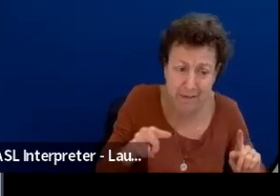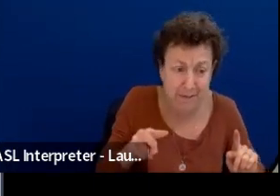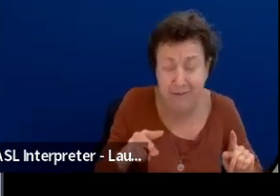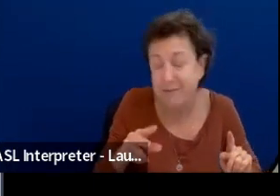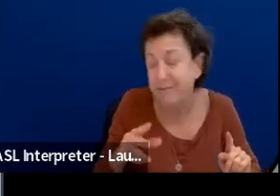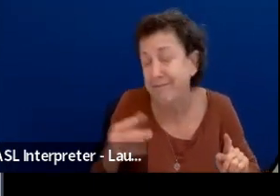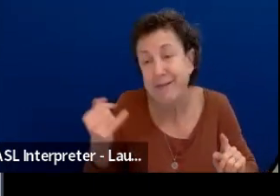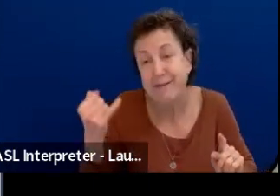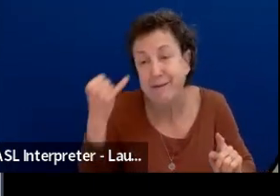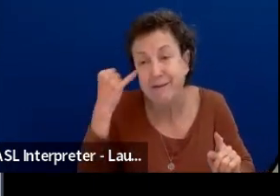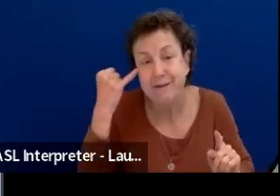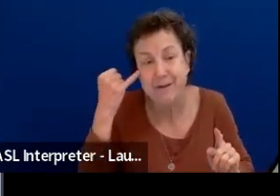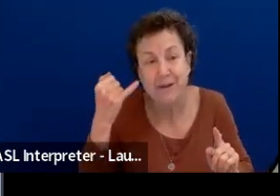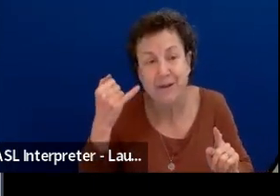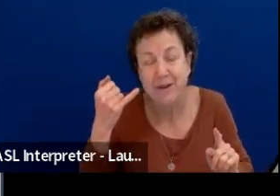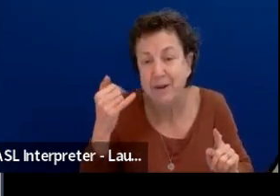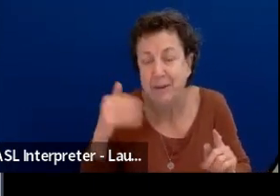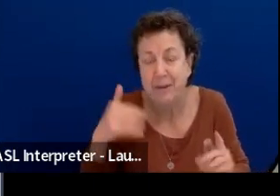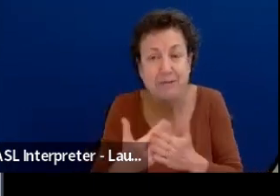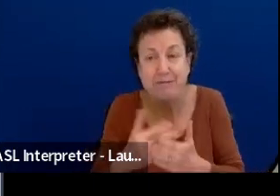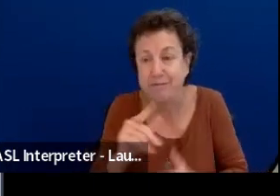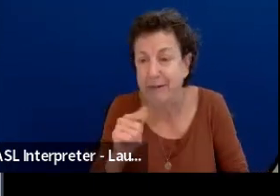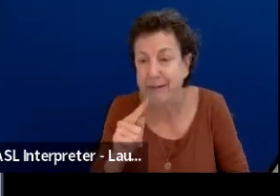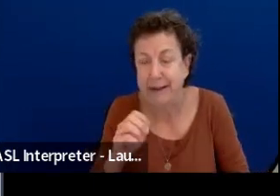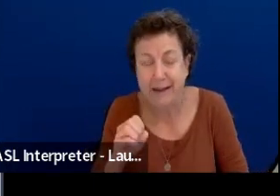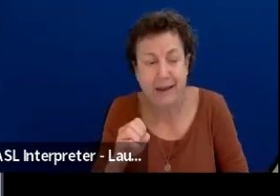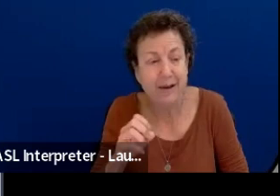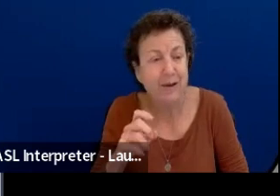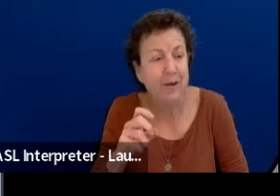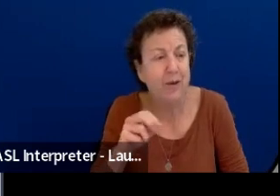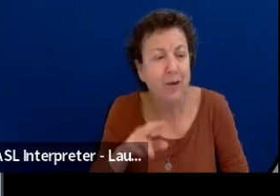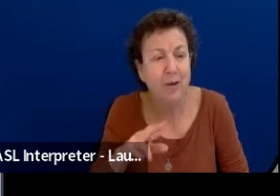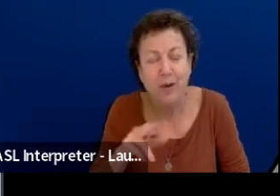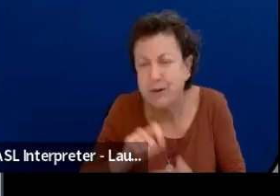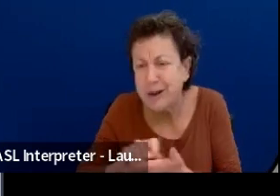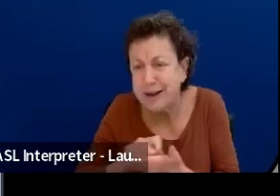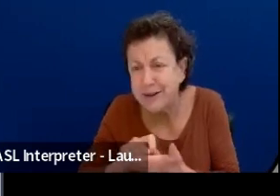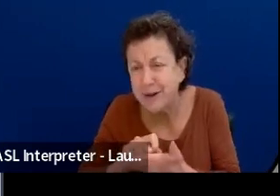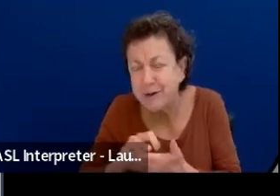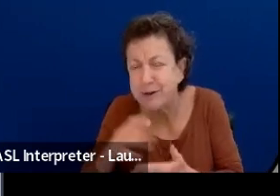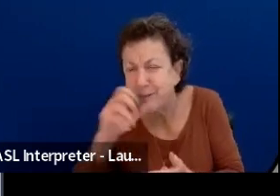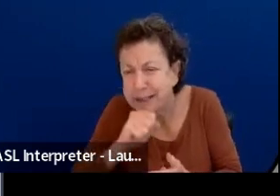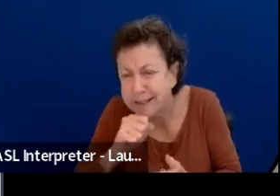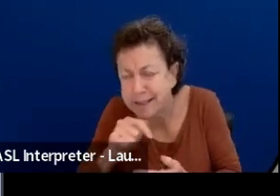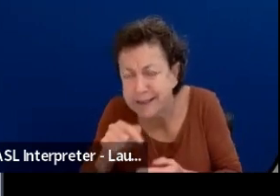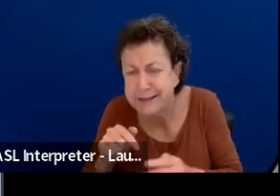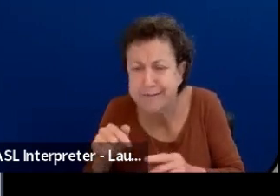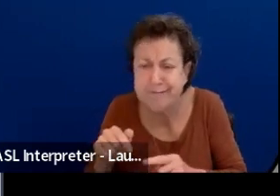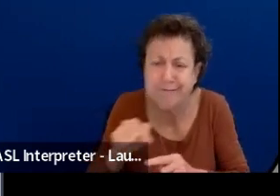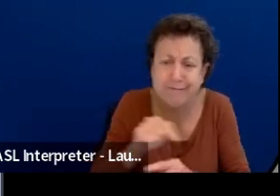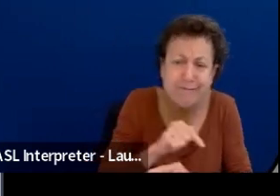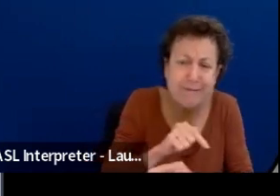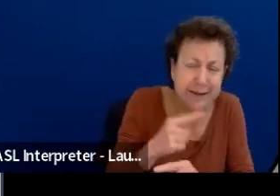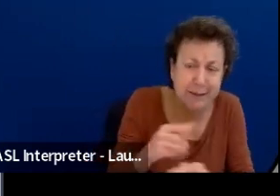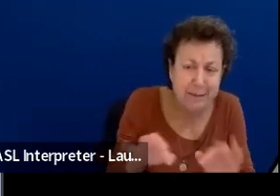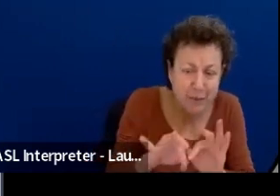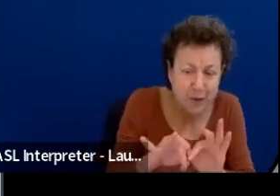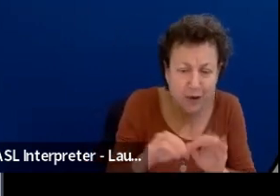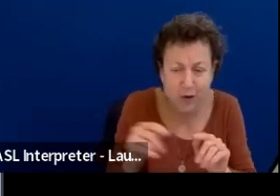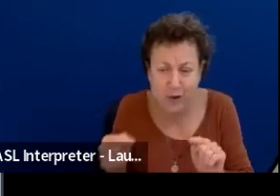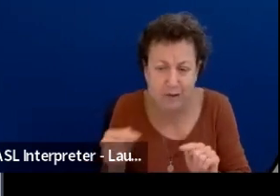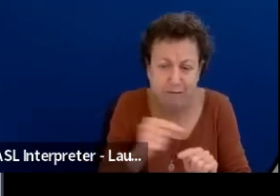happen to turn up late, or if you're taking notes and you've missed something